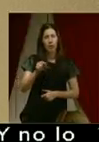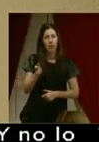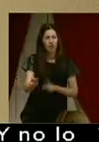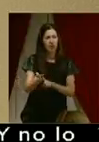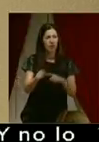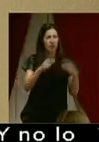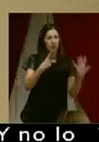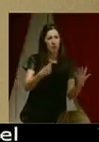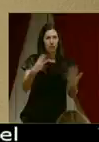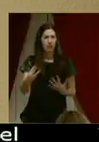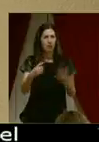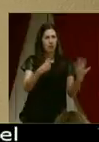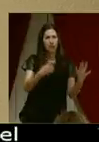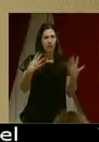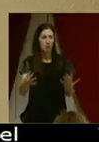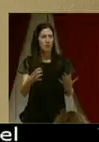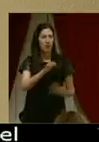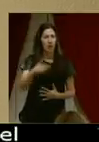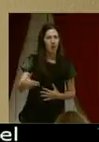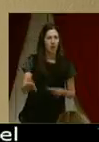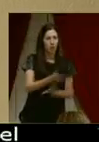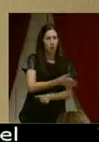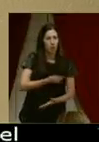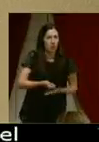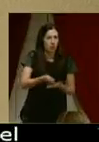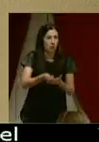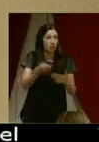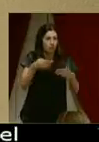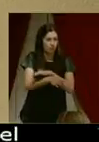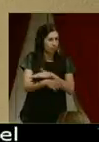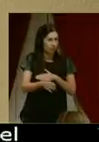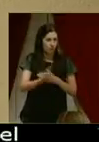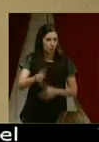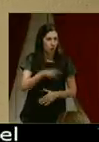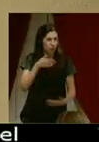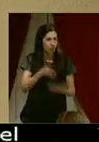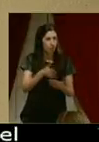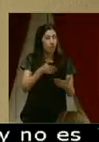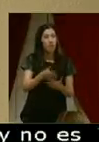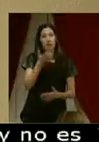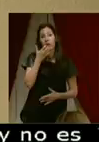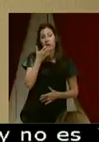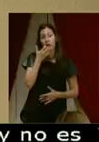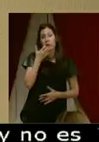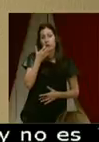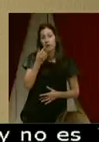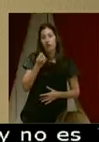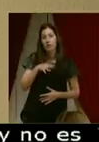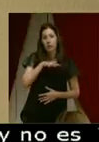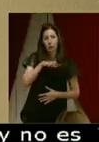ZT Open, I think that costs 69 euros or 63 euros.